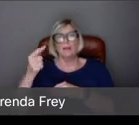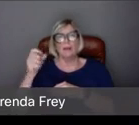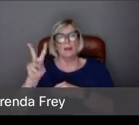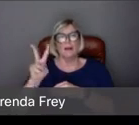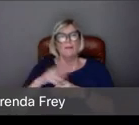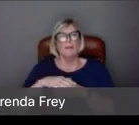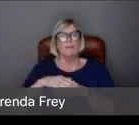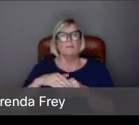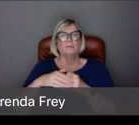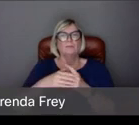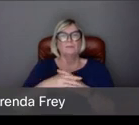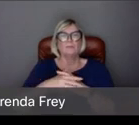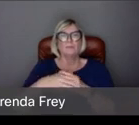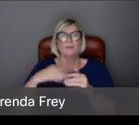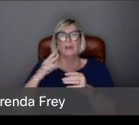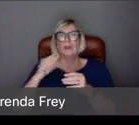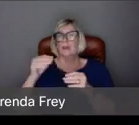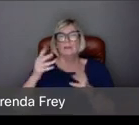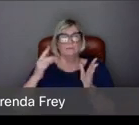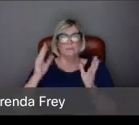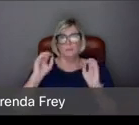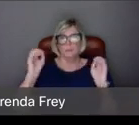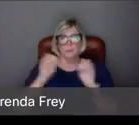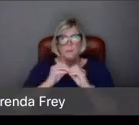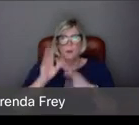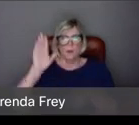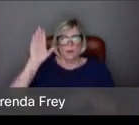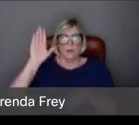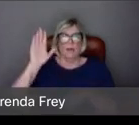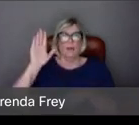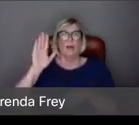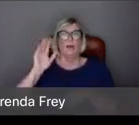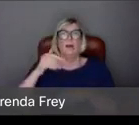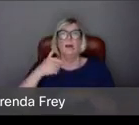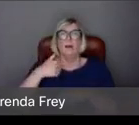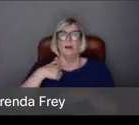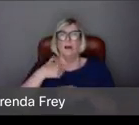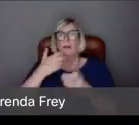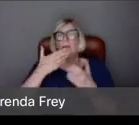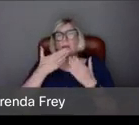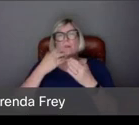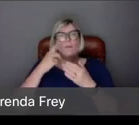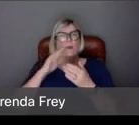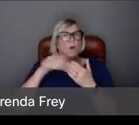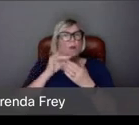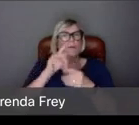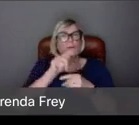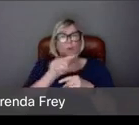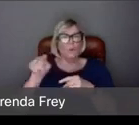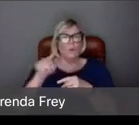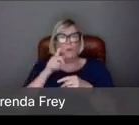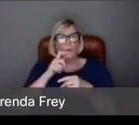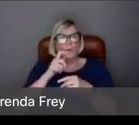howardcountymd.gov. And unless I see any other hands raised, I am truly thankful for all of those that tuned